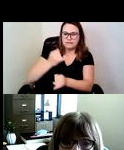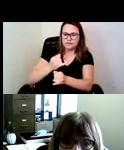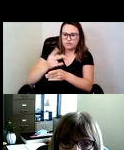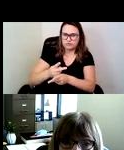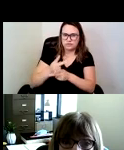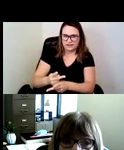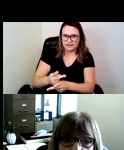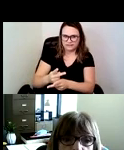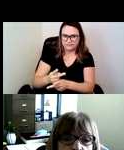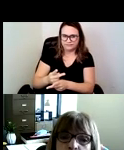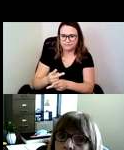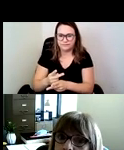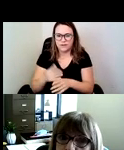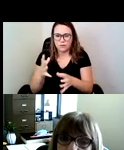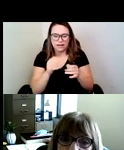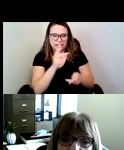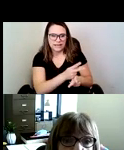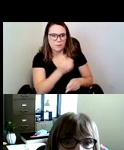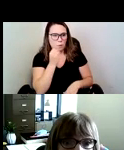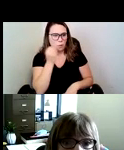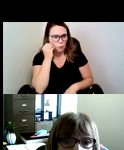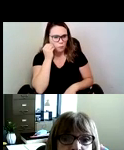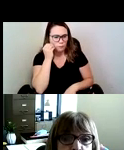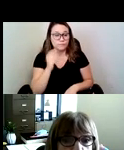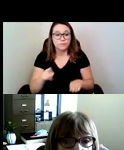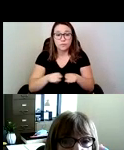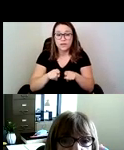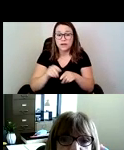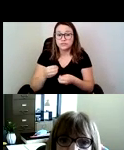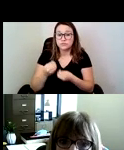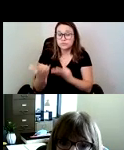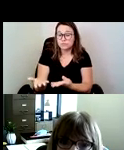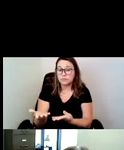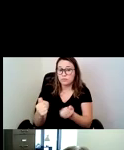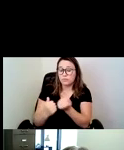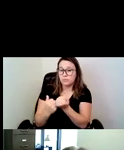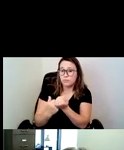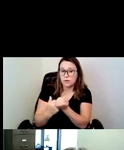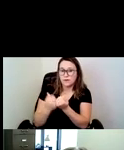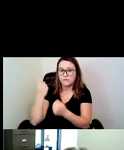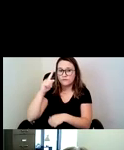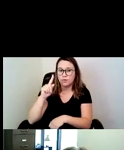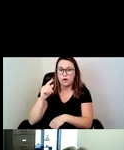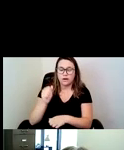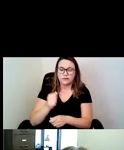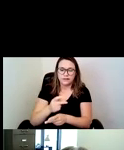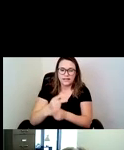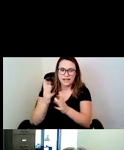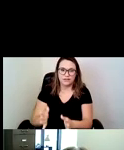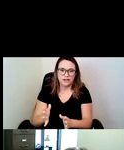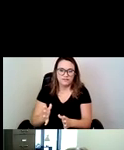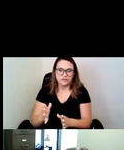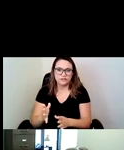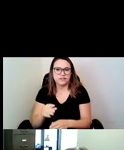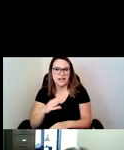so. We also provide programming and support to caregivers to assist them in meeting the